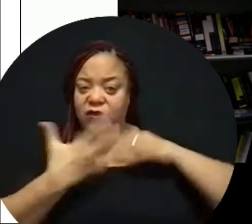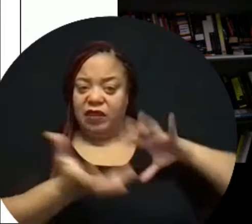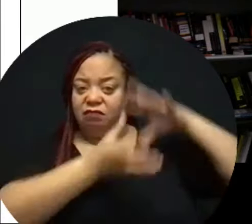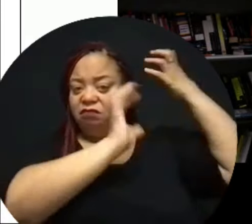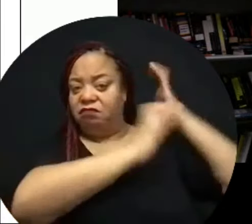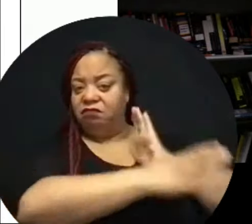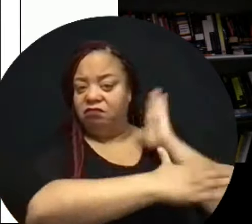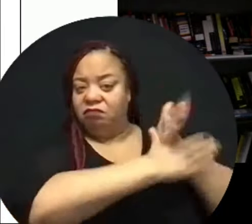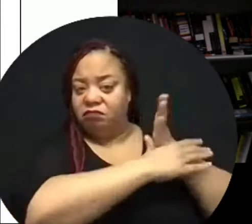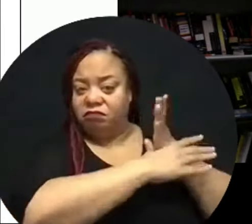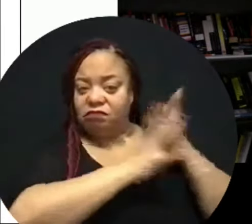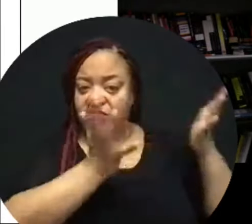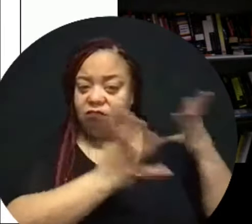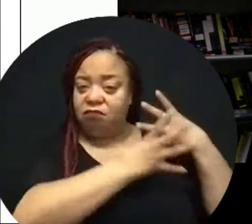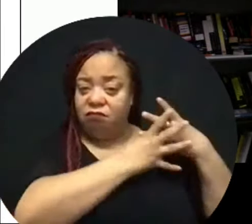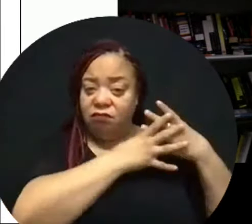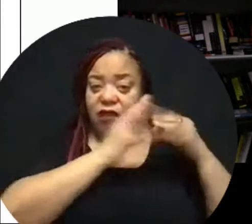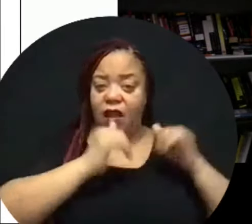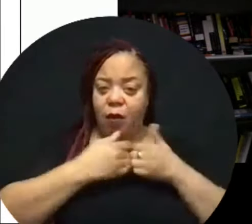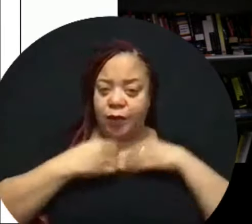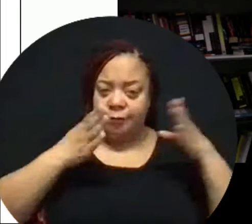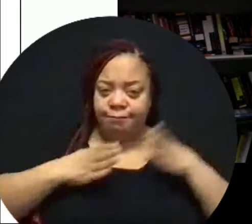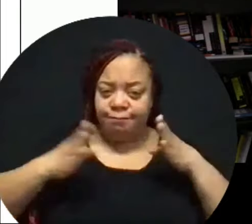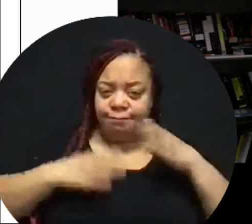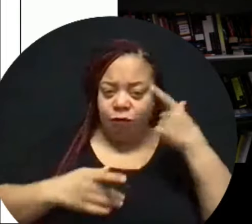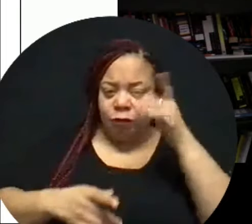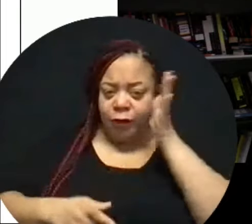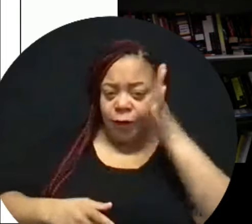a general strike